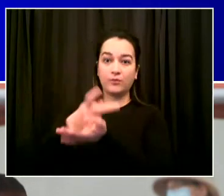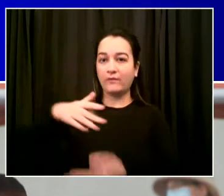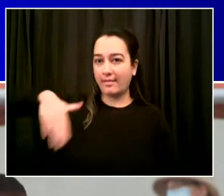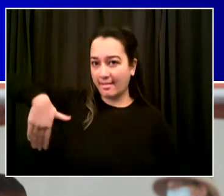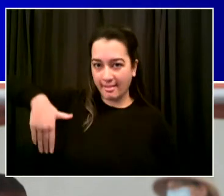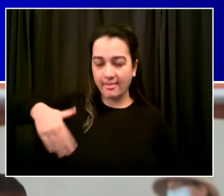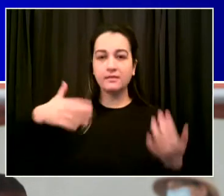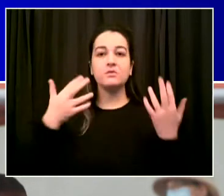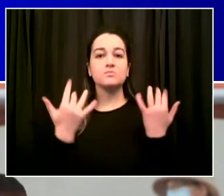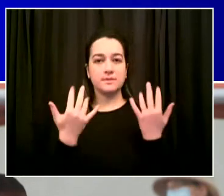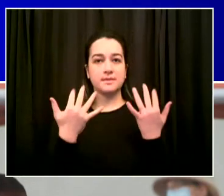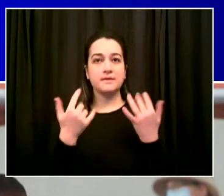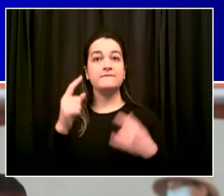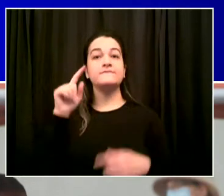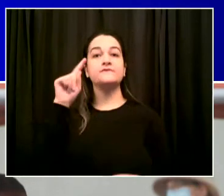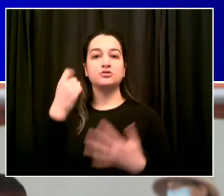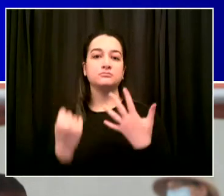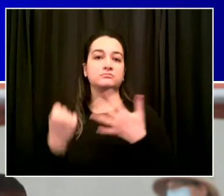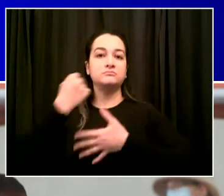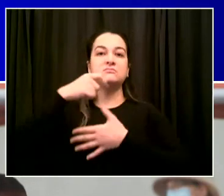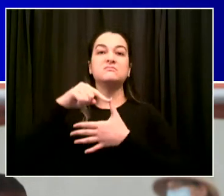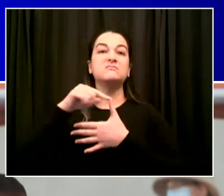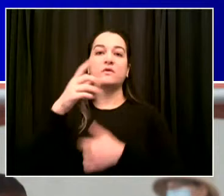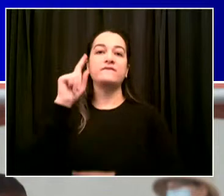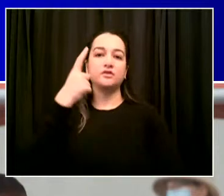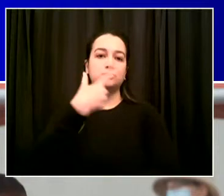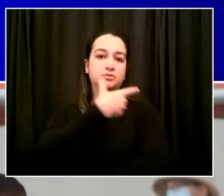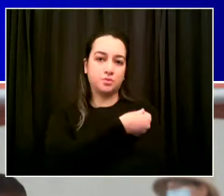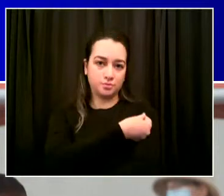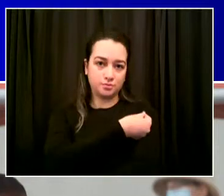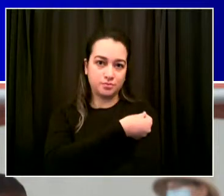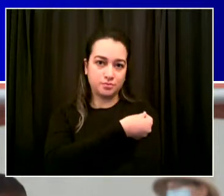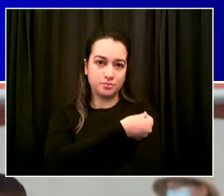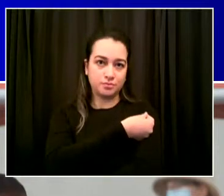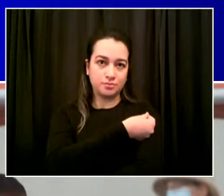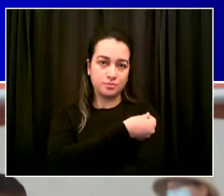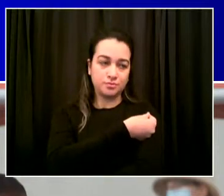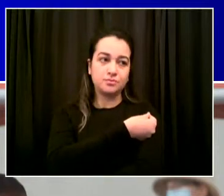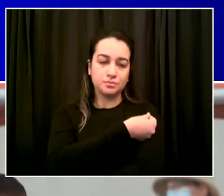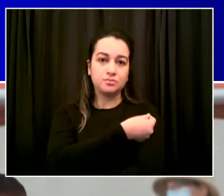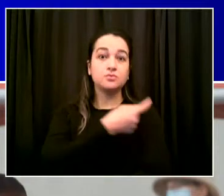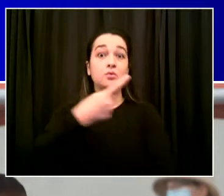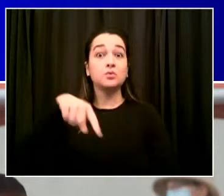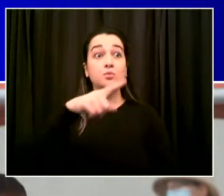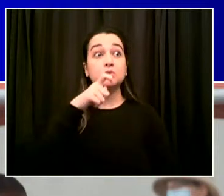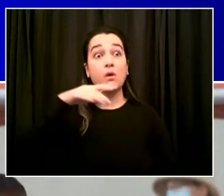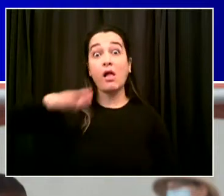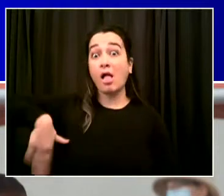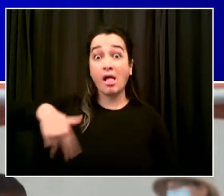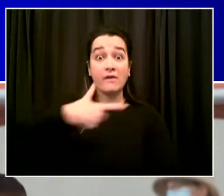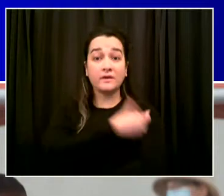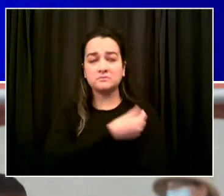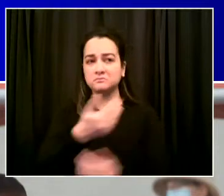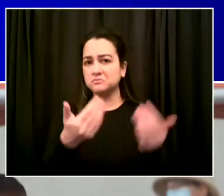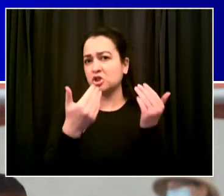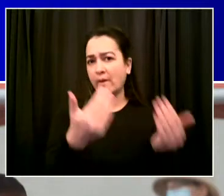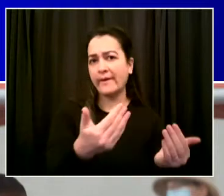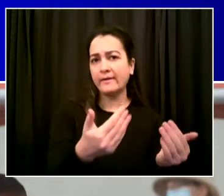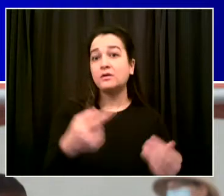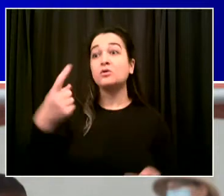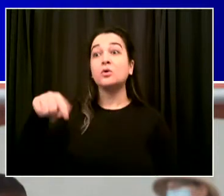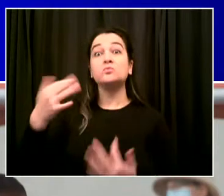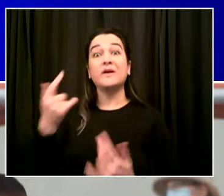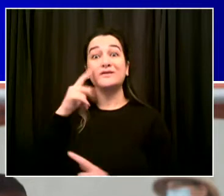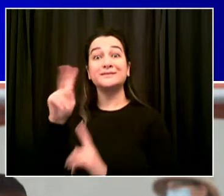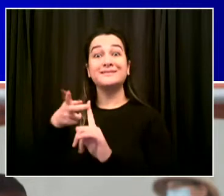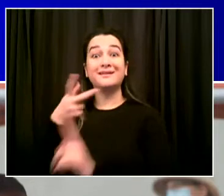that increased supply is coming. All the more reason we should be using the second doses right now. So we'll keep